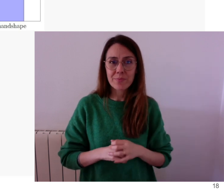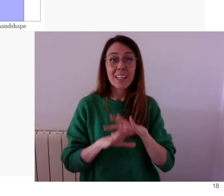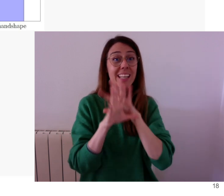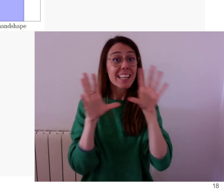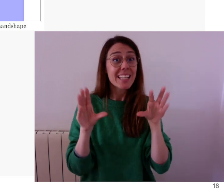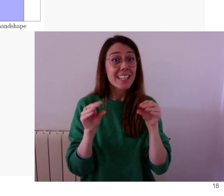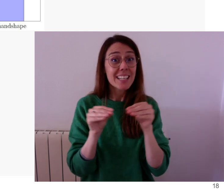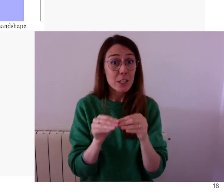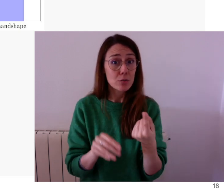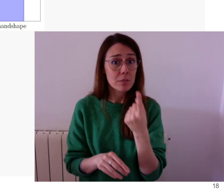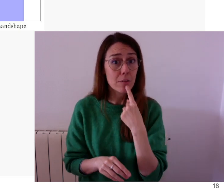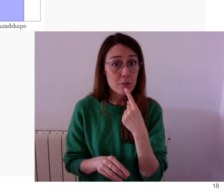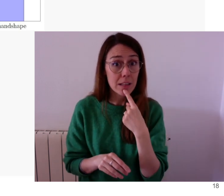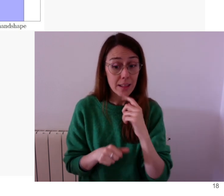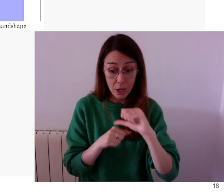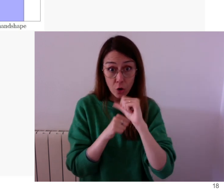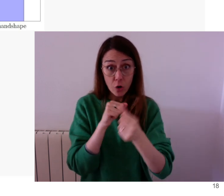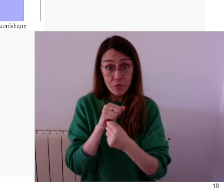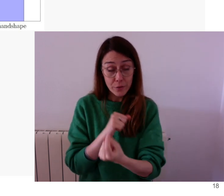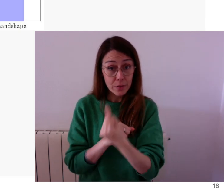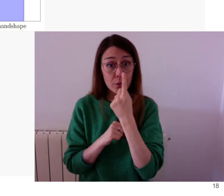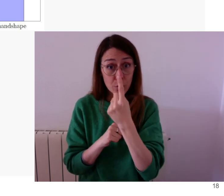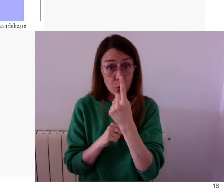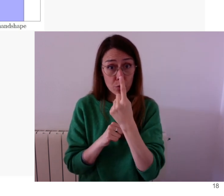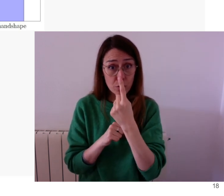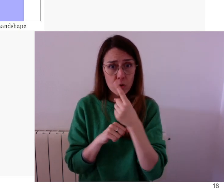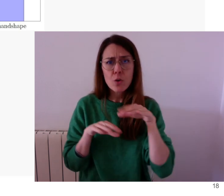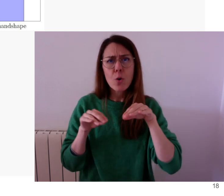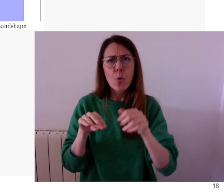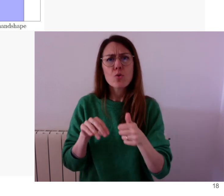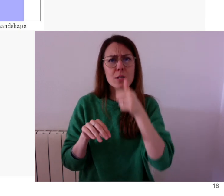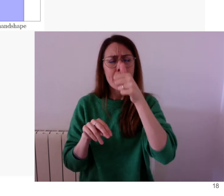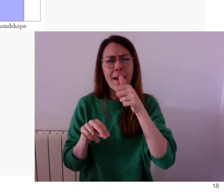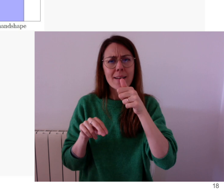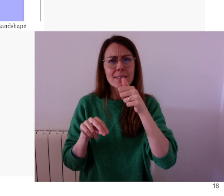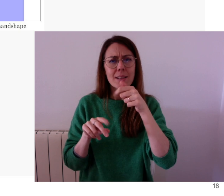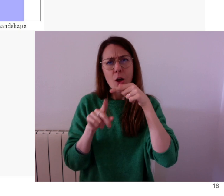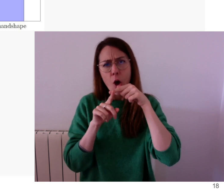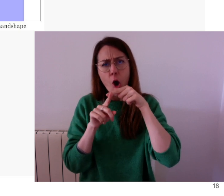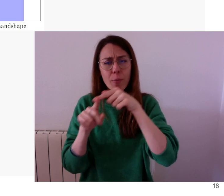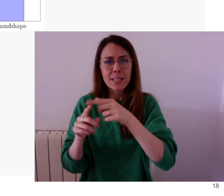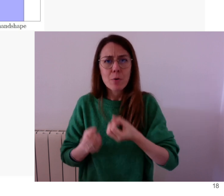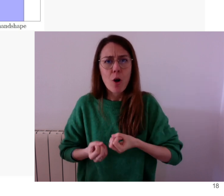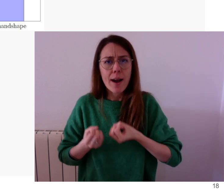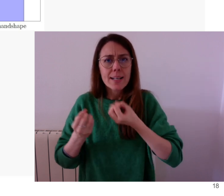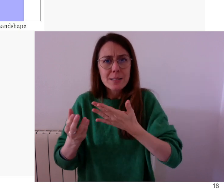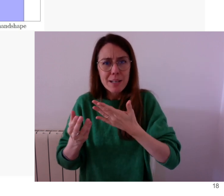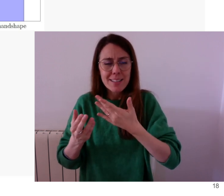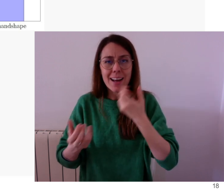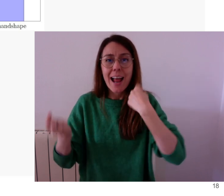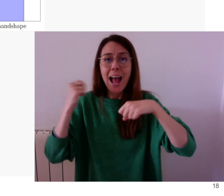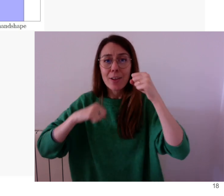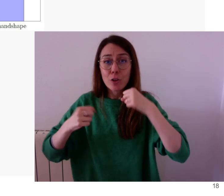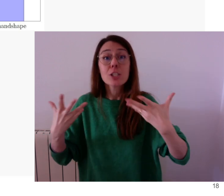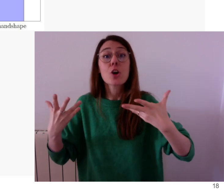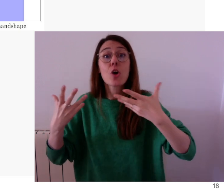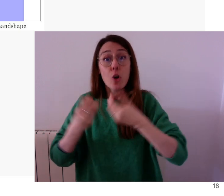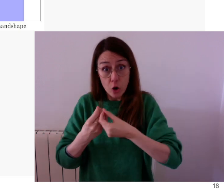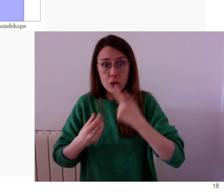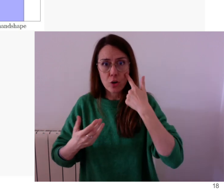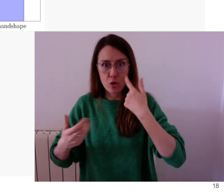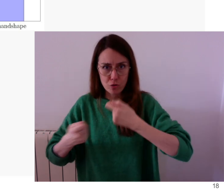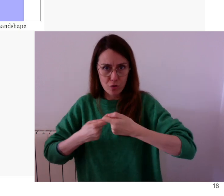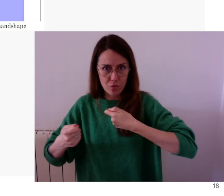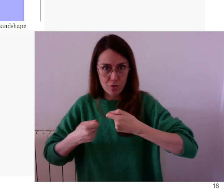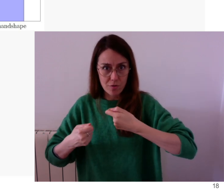two handshape was a controlled or uncontrolled action, we found that the one handshape is used proportionally